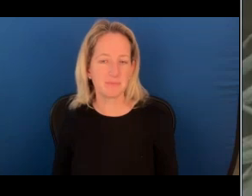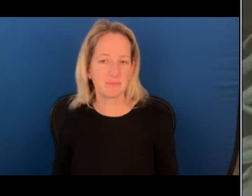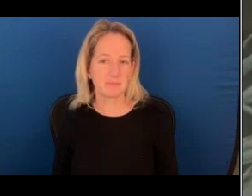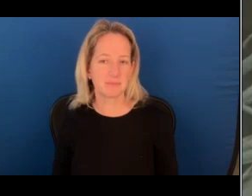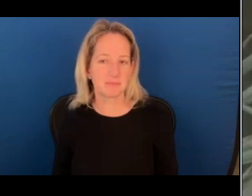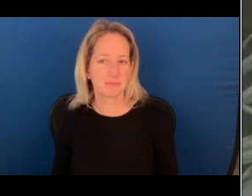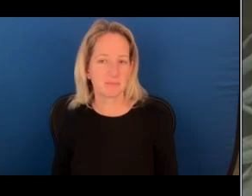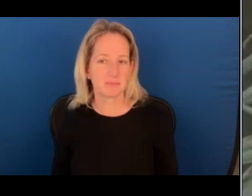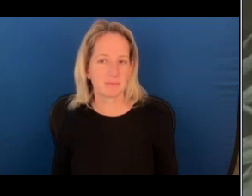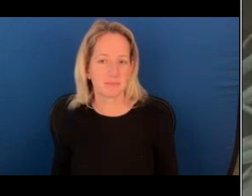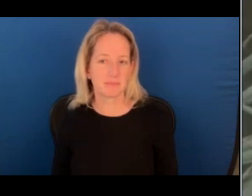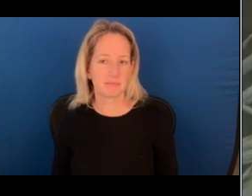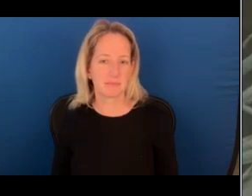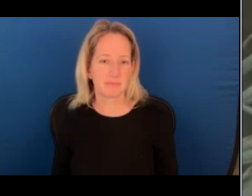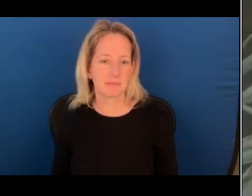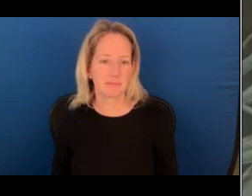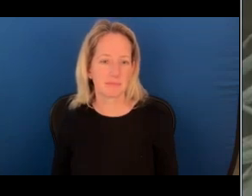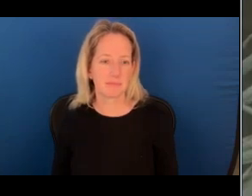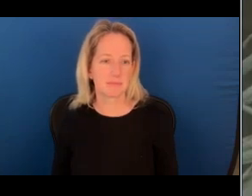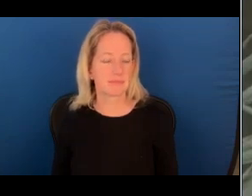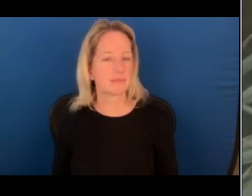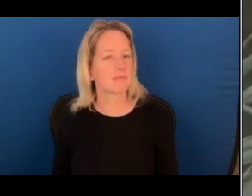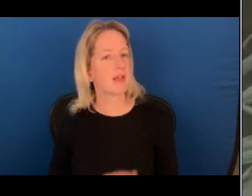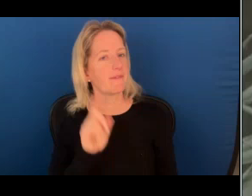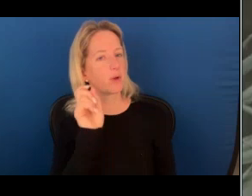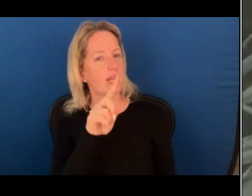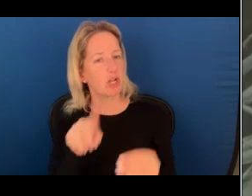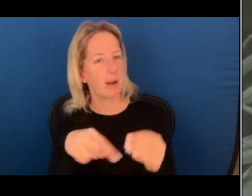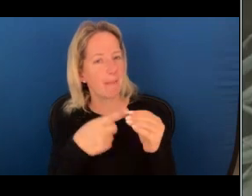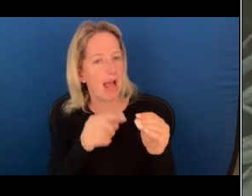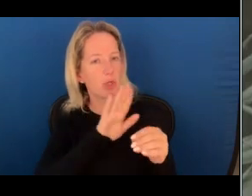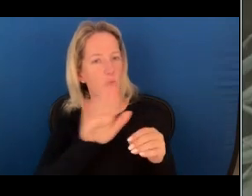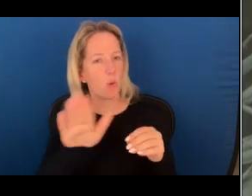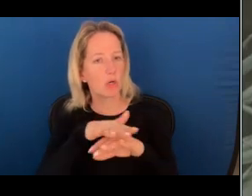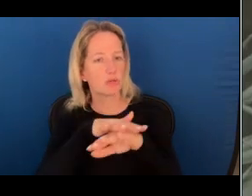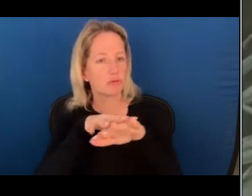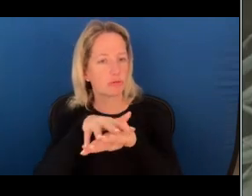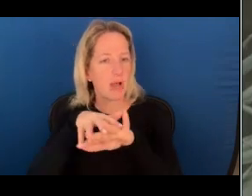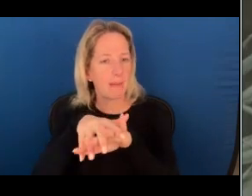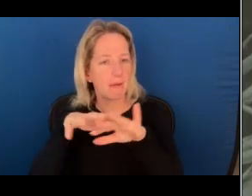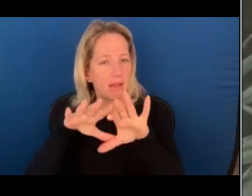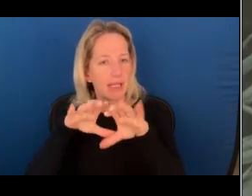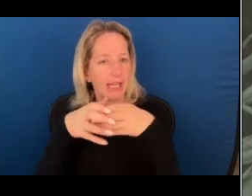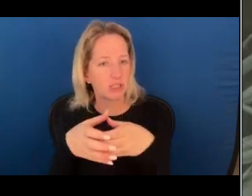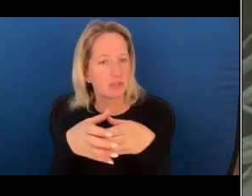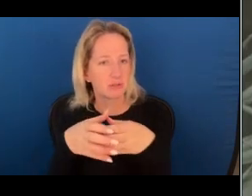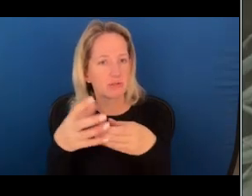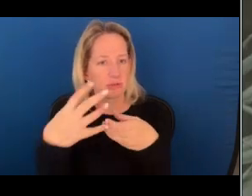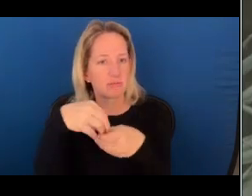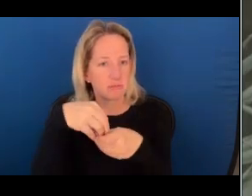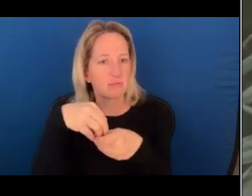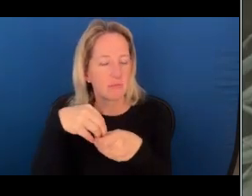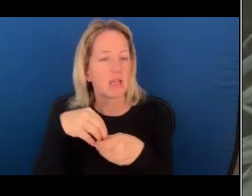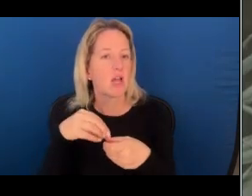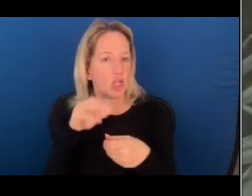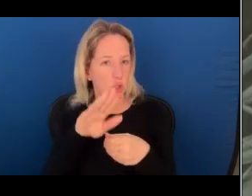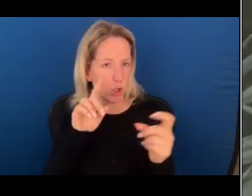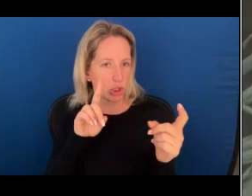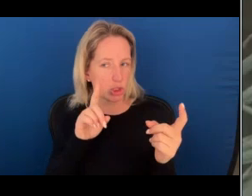Great work. I had a question about the tribal engagement. What have you found from your survey is being reported to you